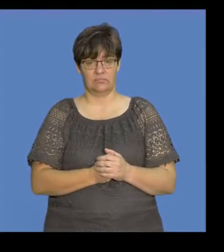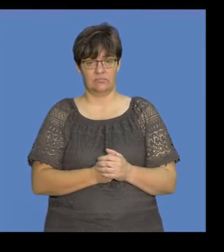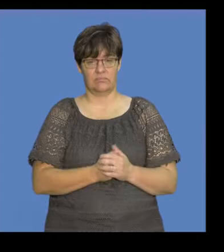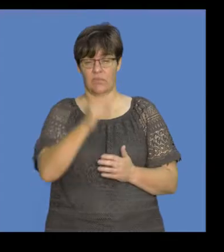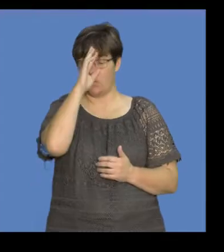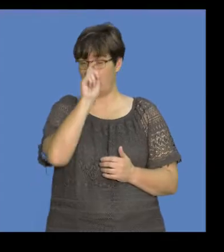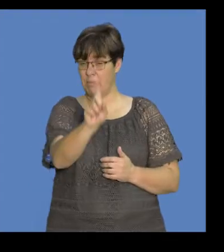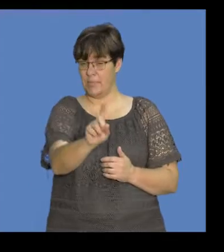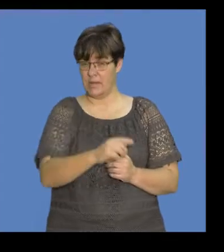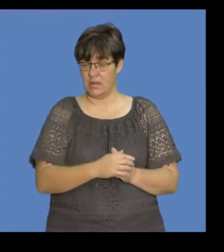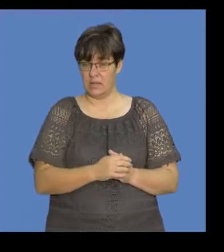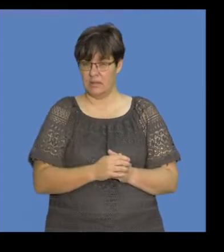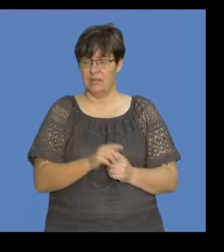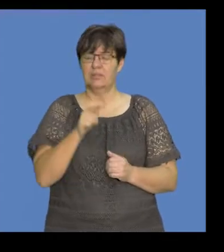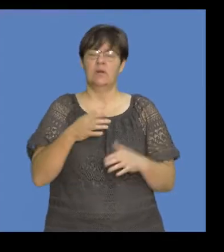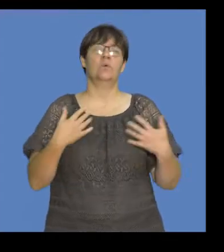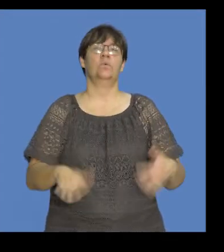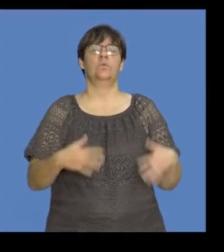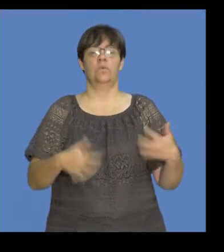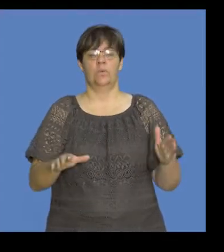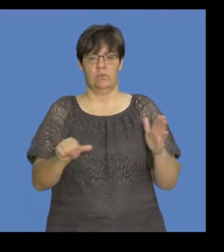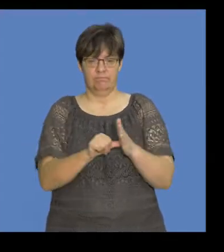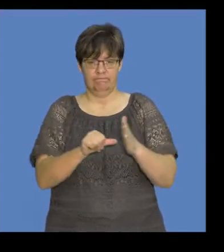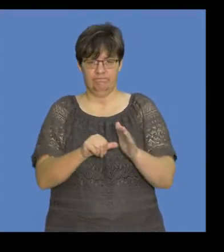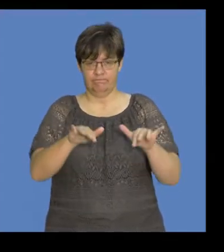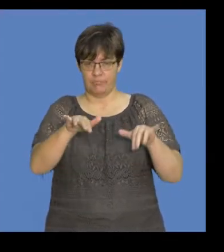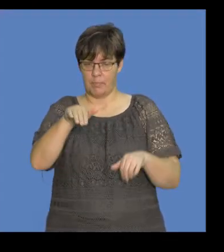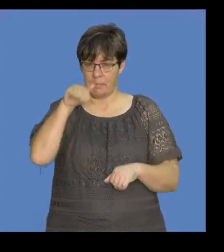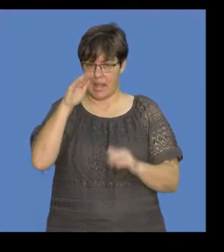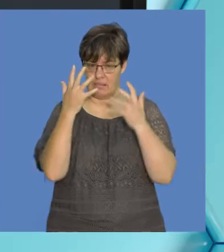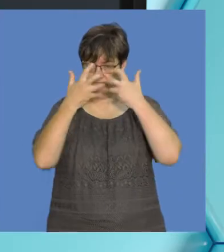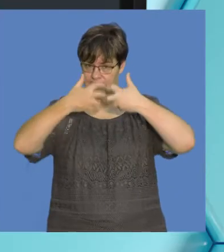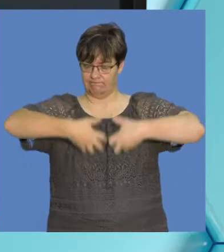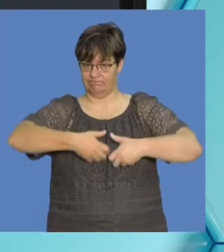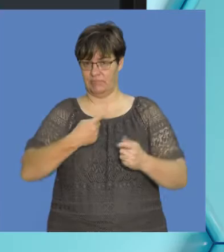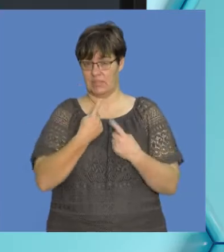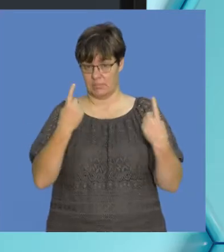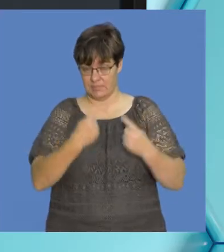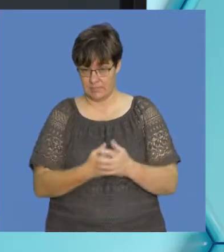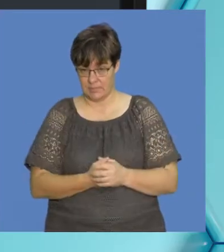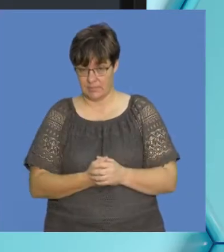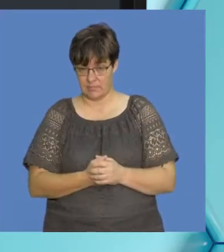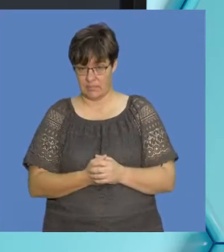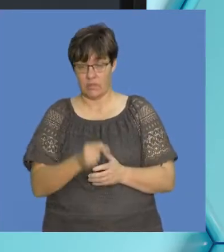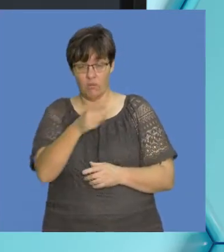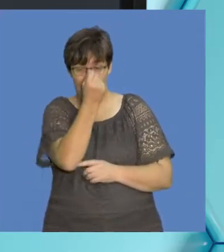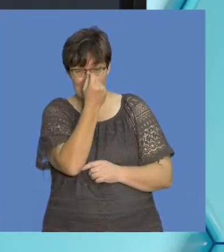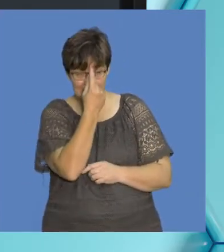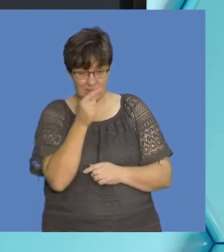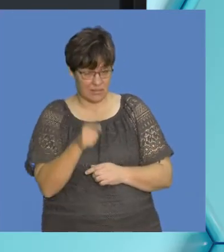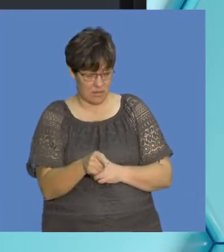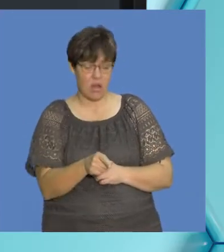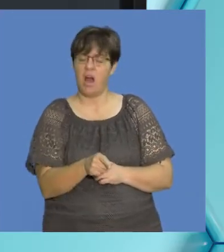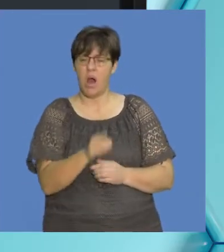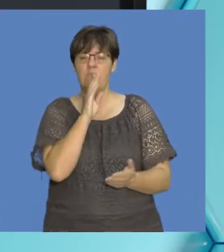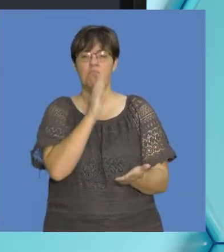Remember, and this is the crux of the bank reconciliation statement, right? If you understand this point, I promise